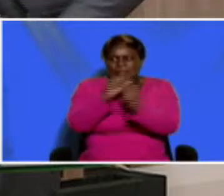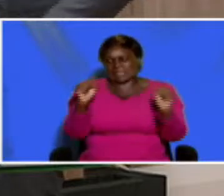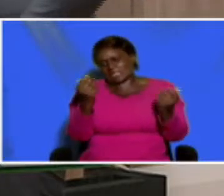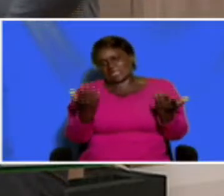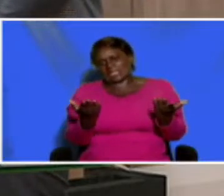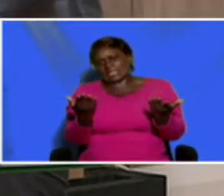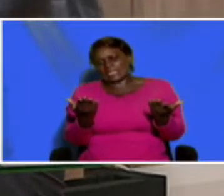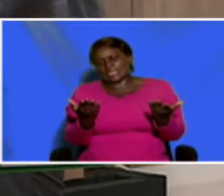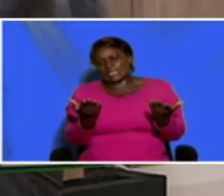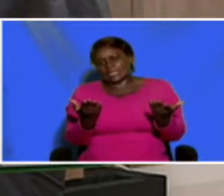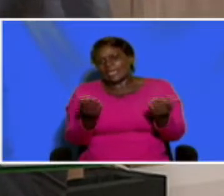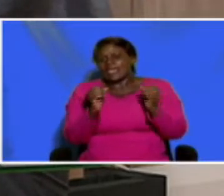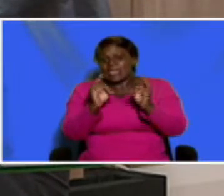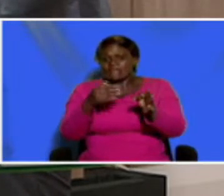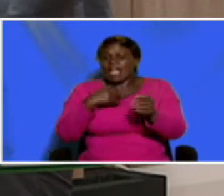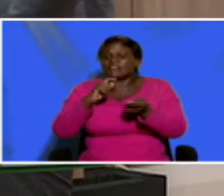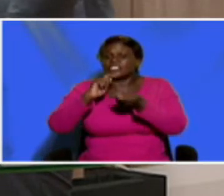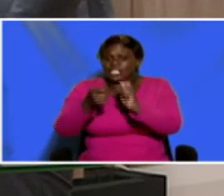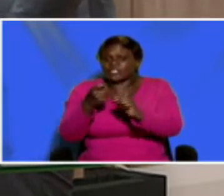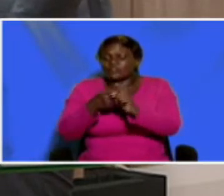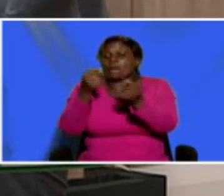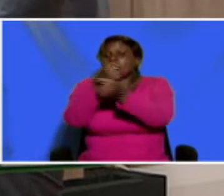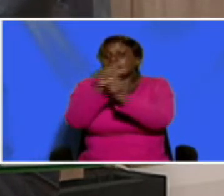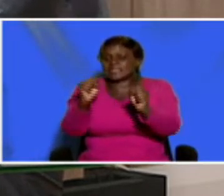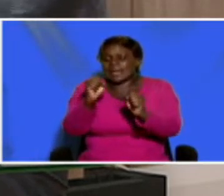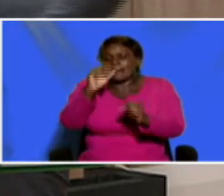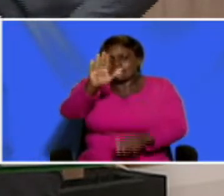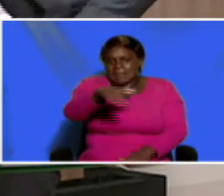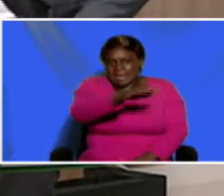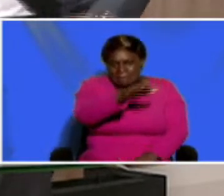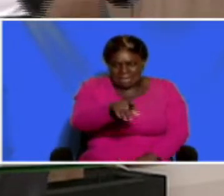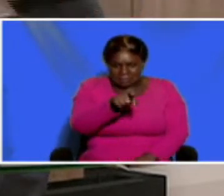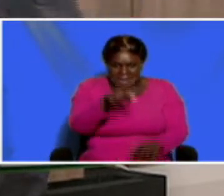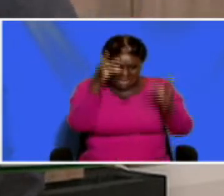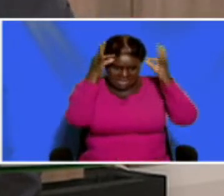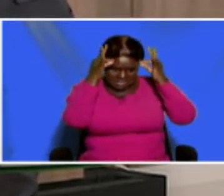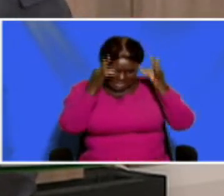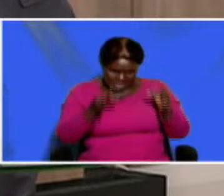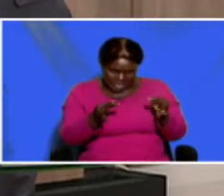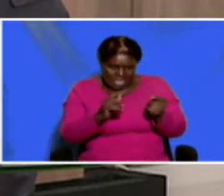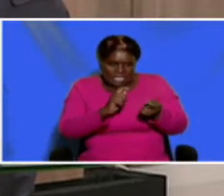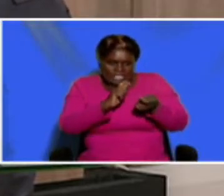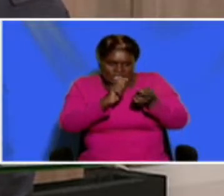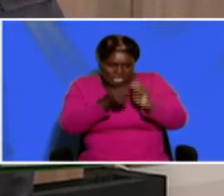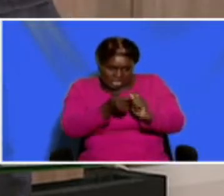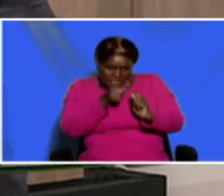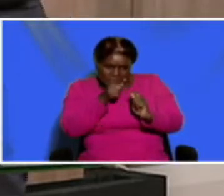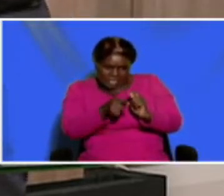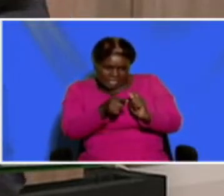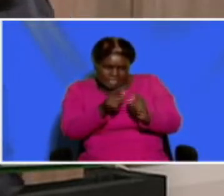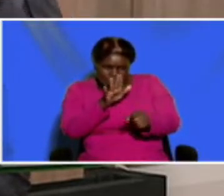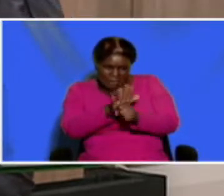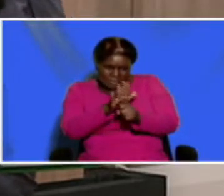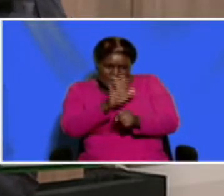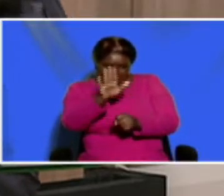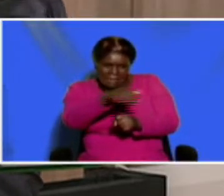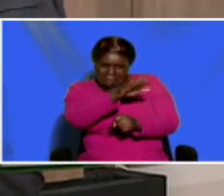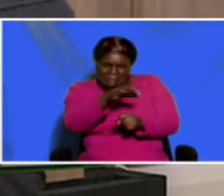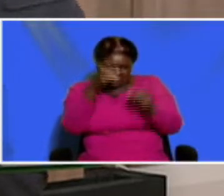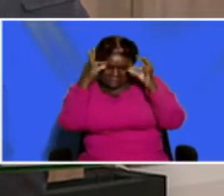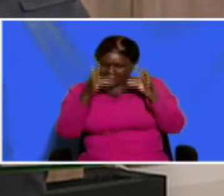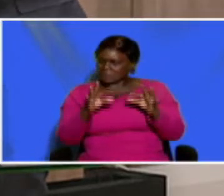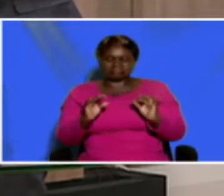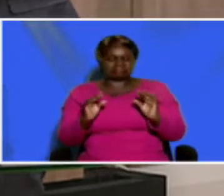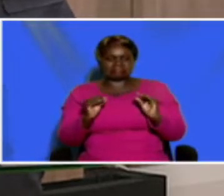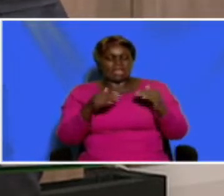be seeing next? If there's a lot of amendments, then Parliament can decide, because you've amended this so much, the Parliament will decide